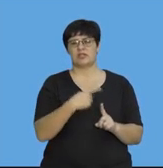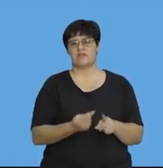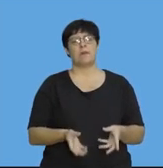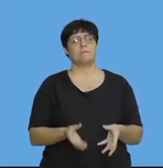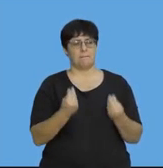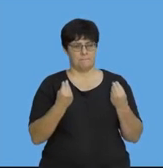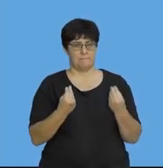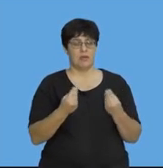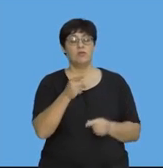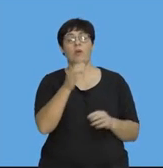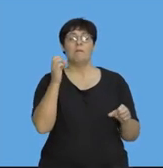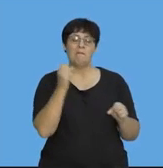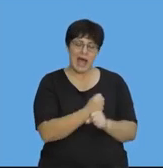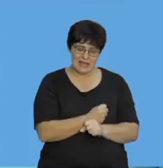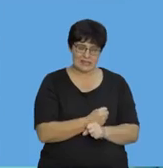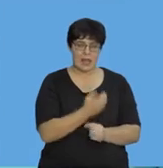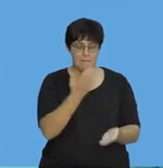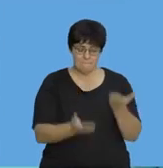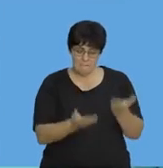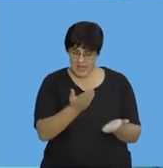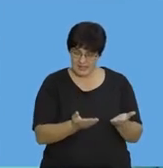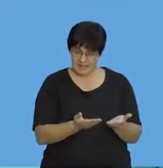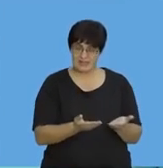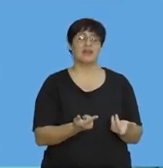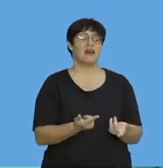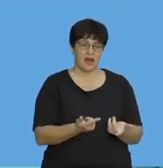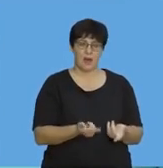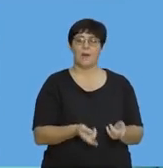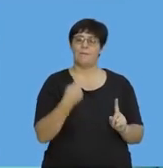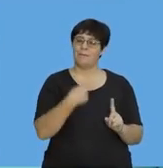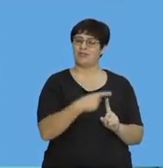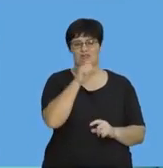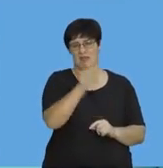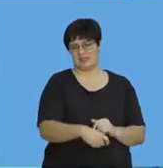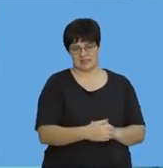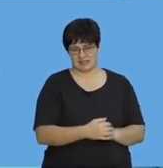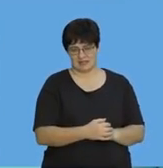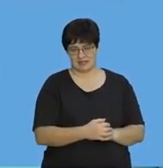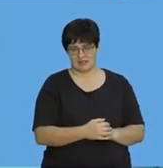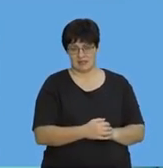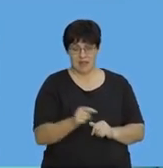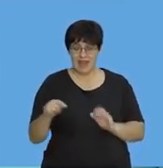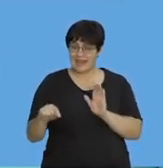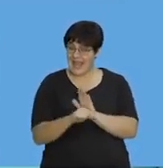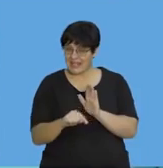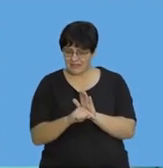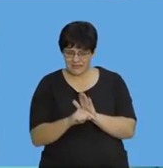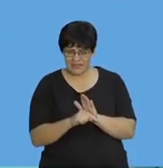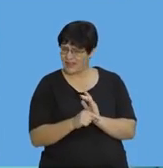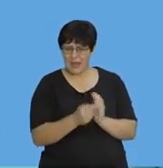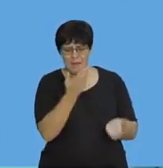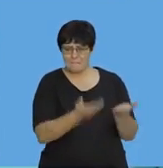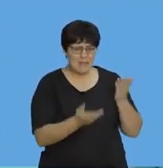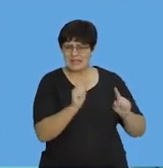mass. I have to get a positive answer for mass. If you do this and you end up with a